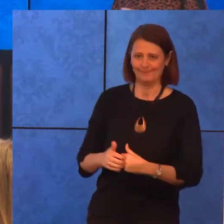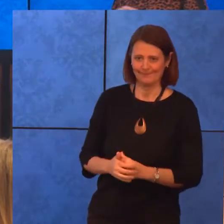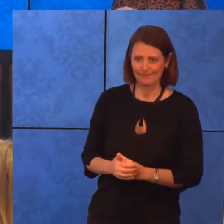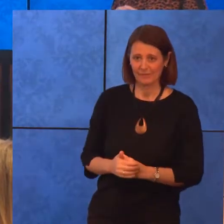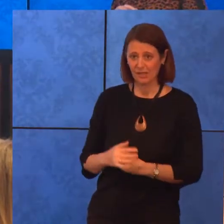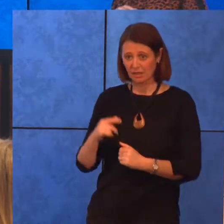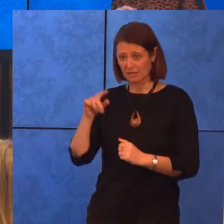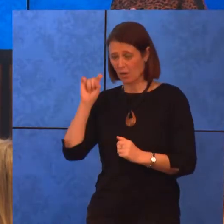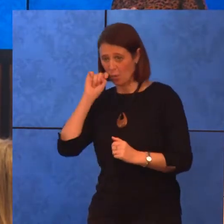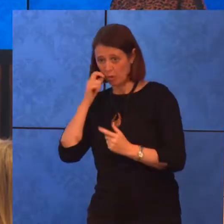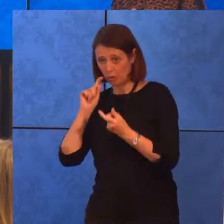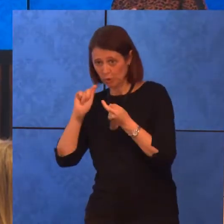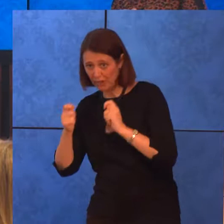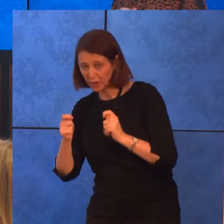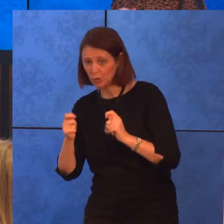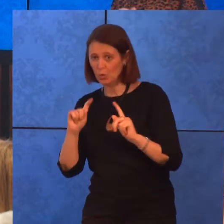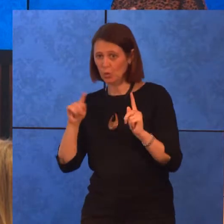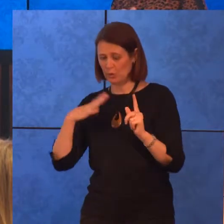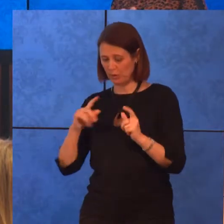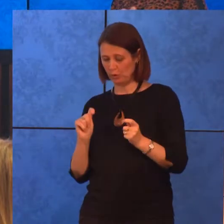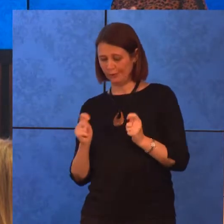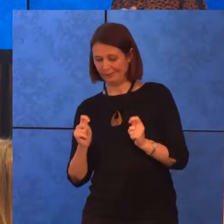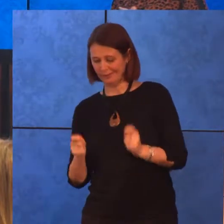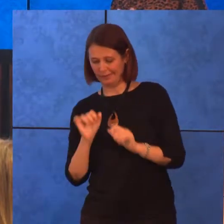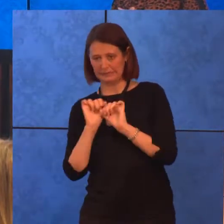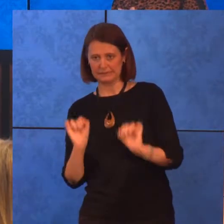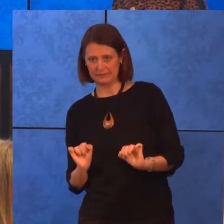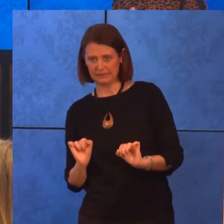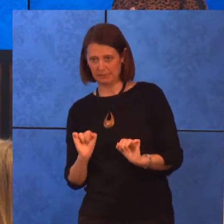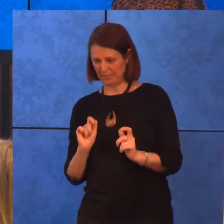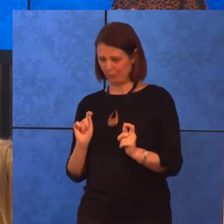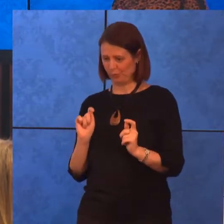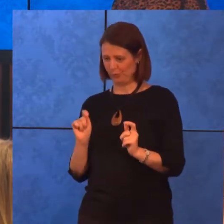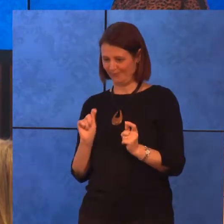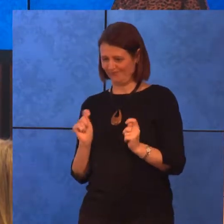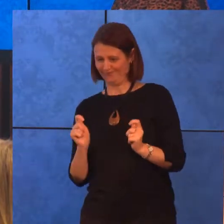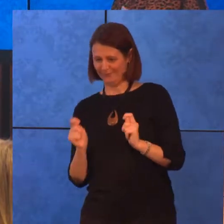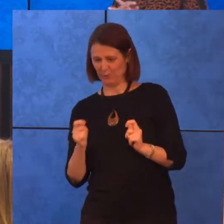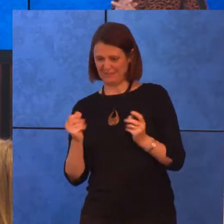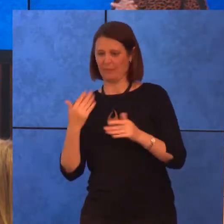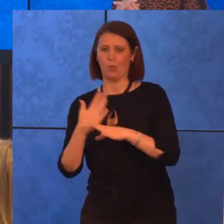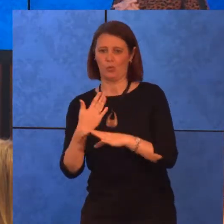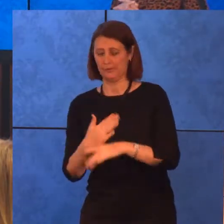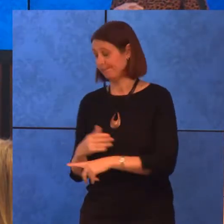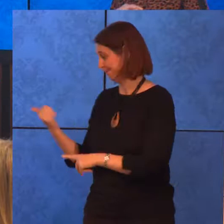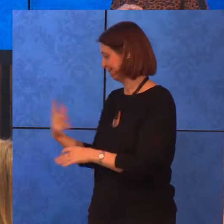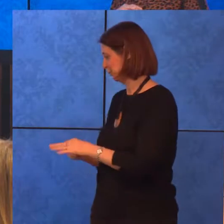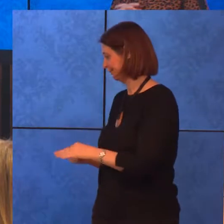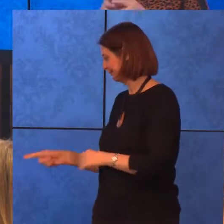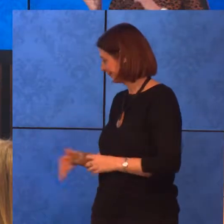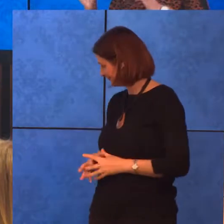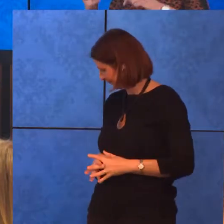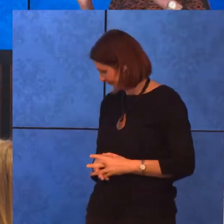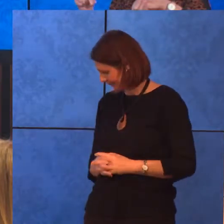change wholesale, or do we have to tinker with that system and turn it into something that works? It's a good question.